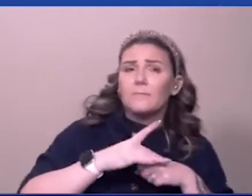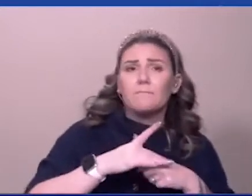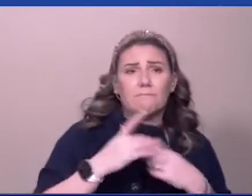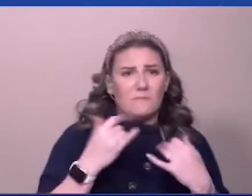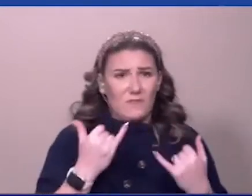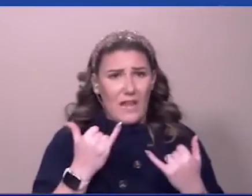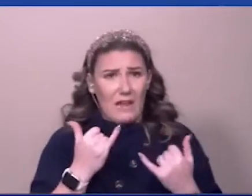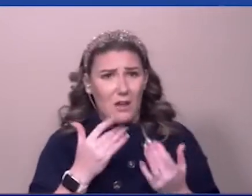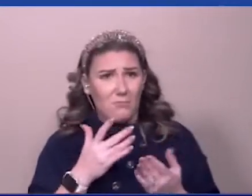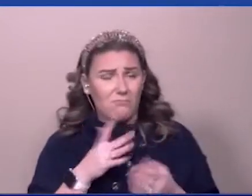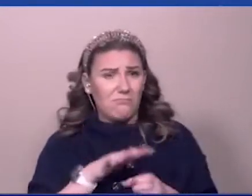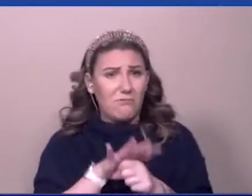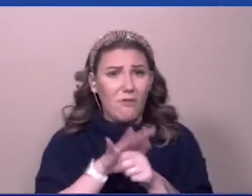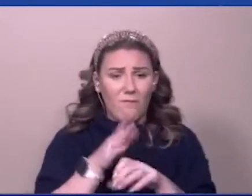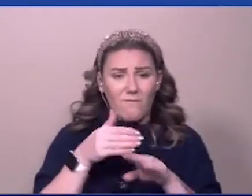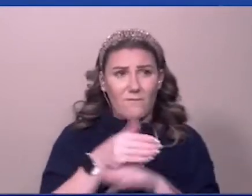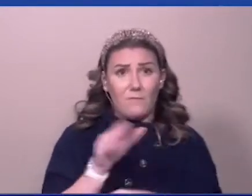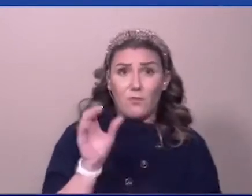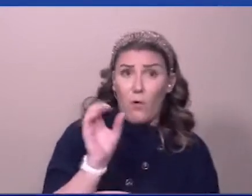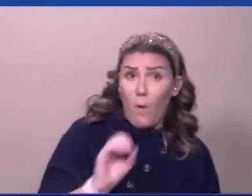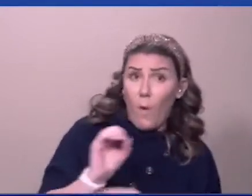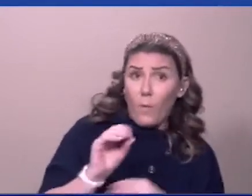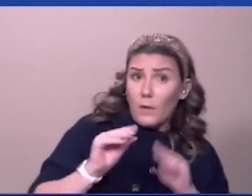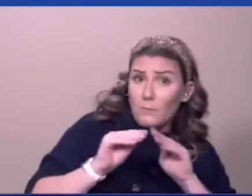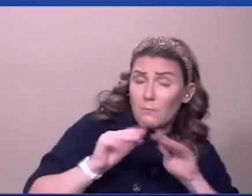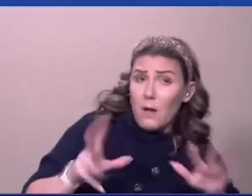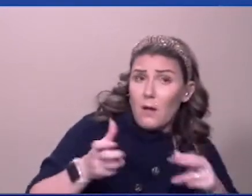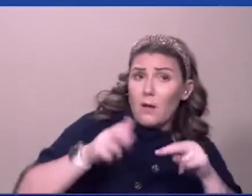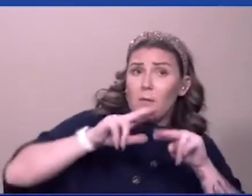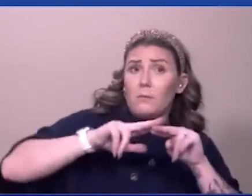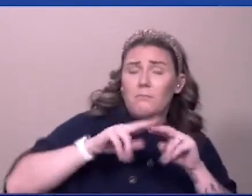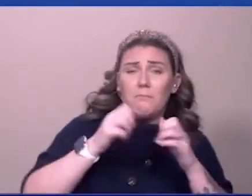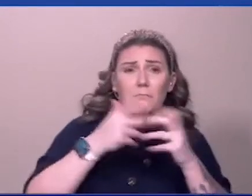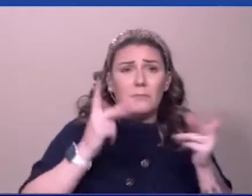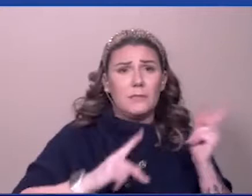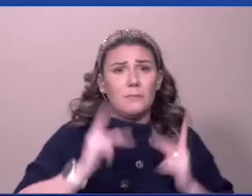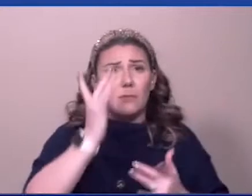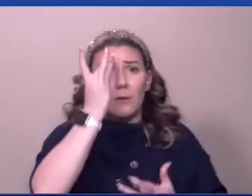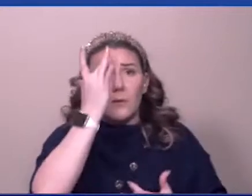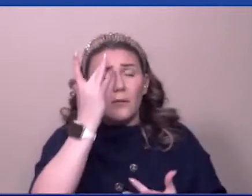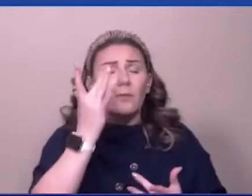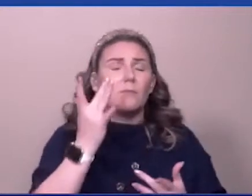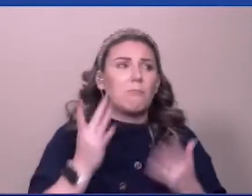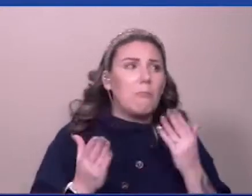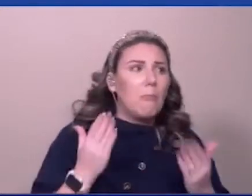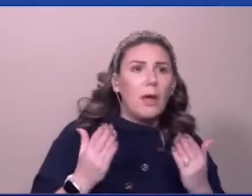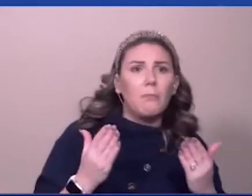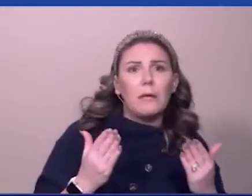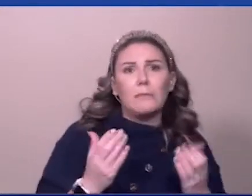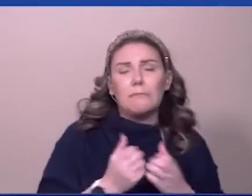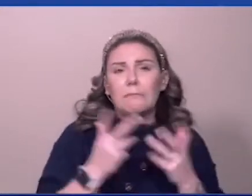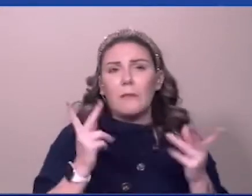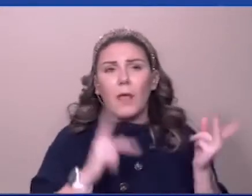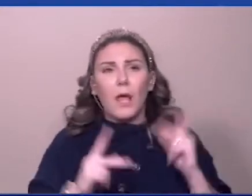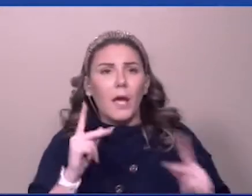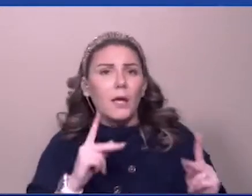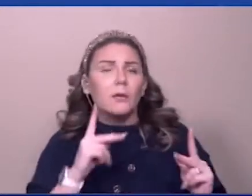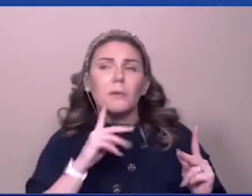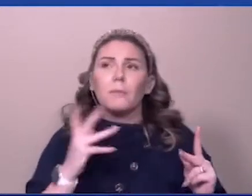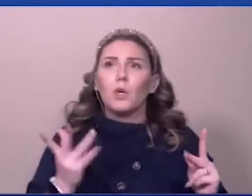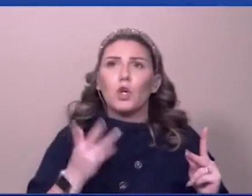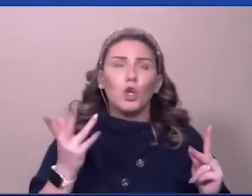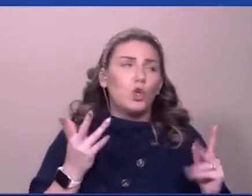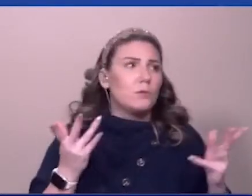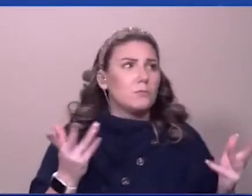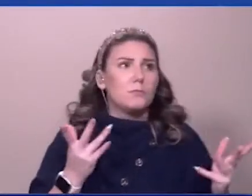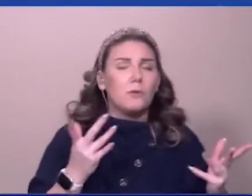enough after this Omicron wave? A lot of people got sick, so maybe now a lot of people are immune. And the reality